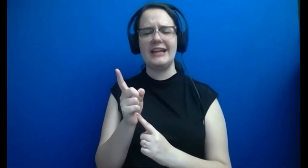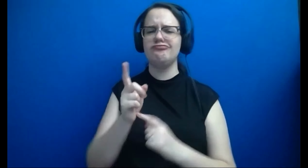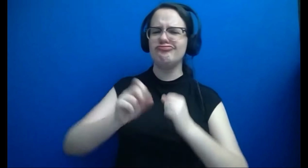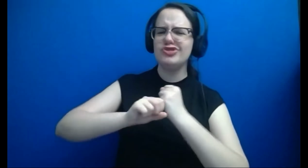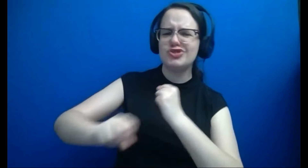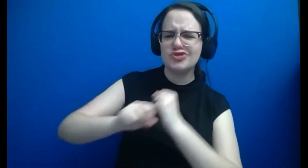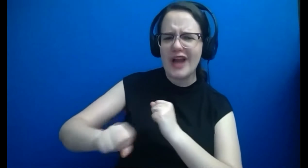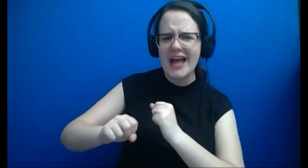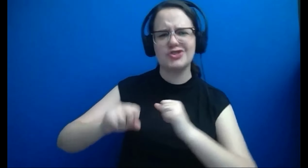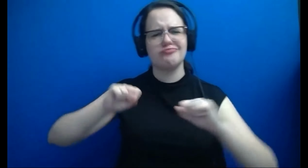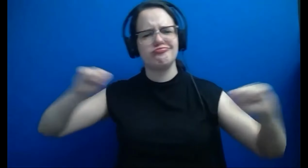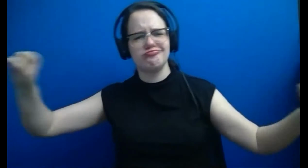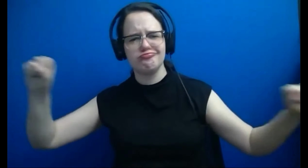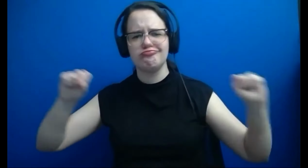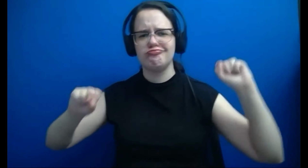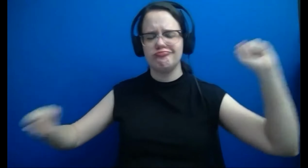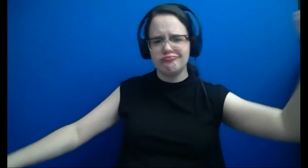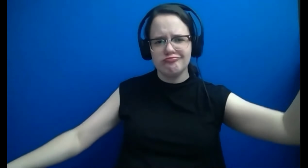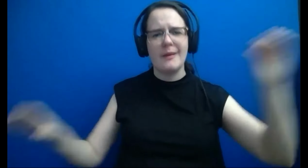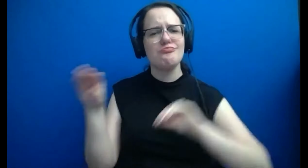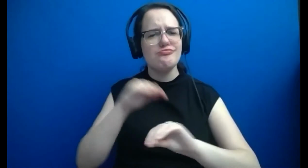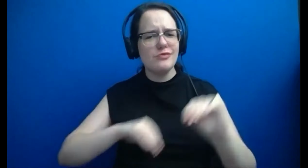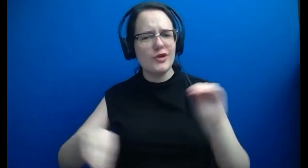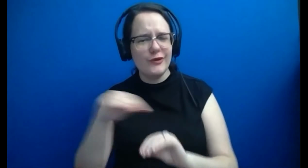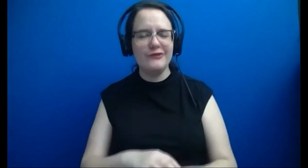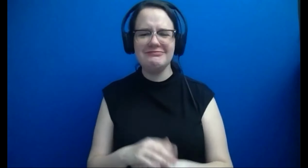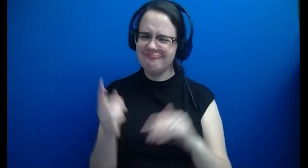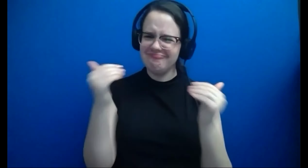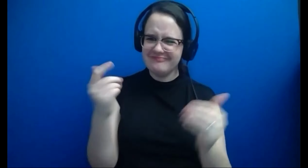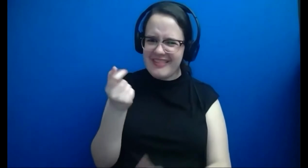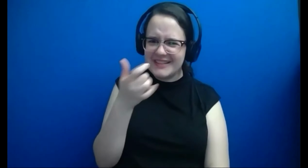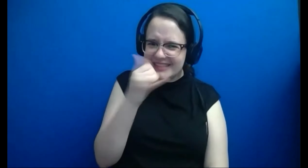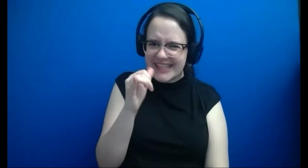Stretch. Move. Be a little silly, right?